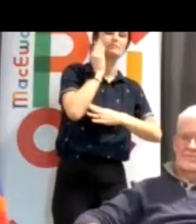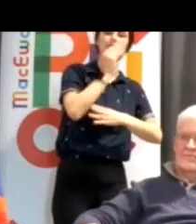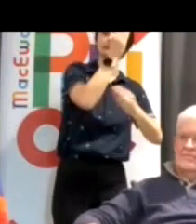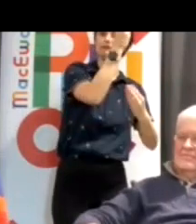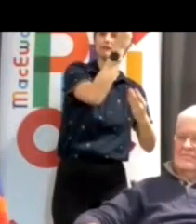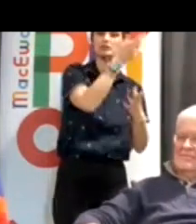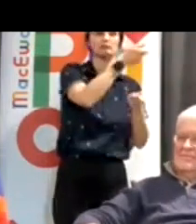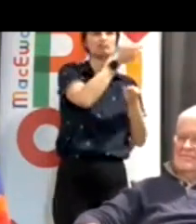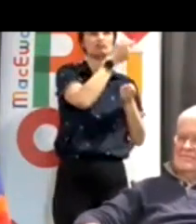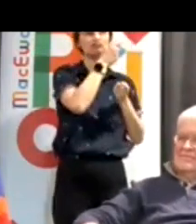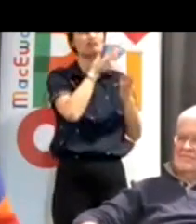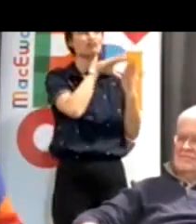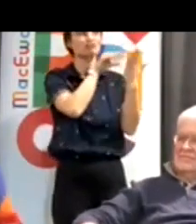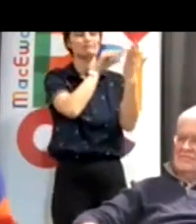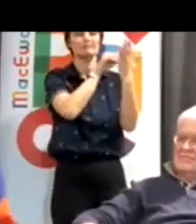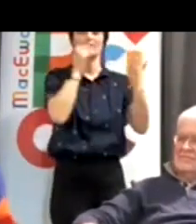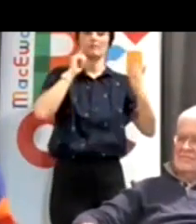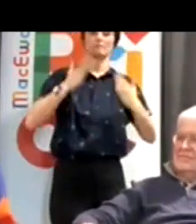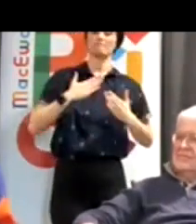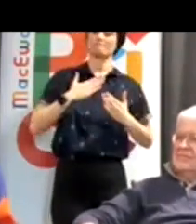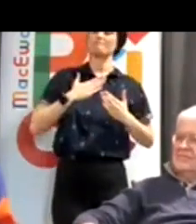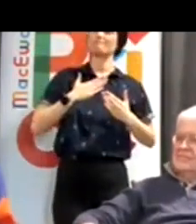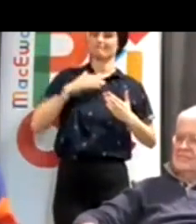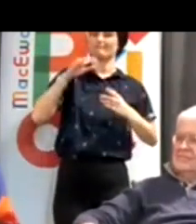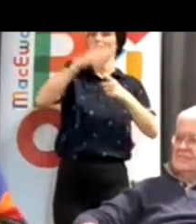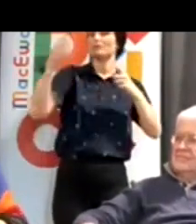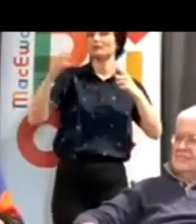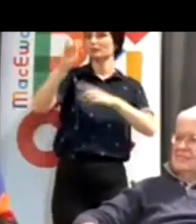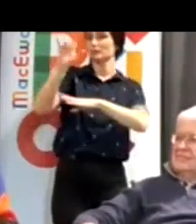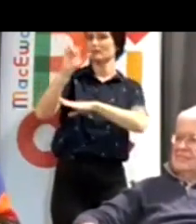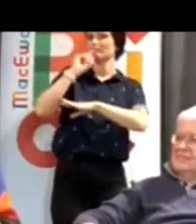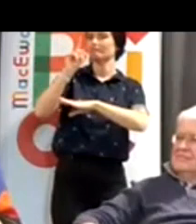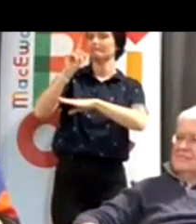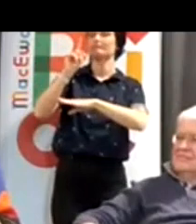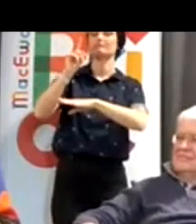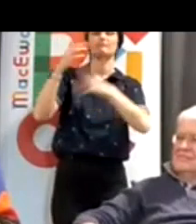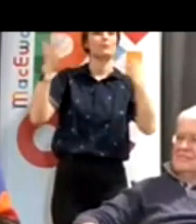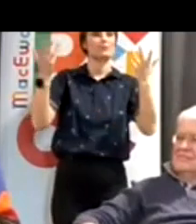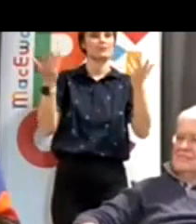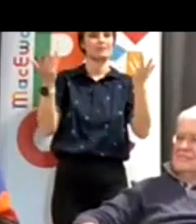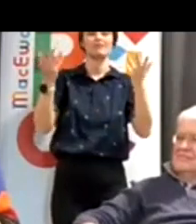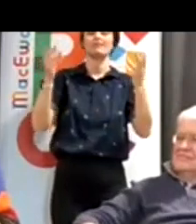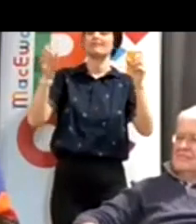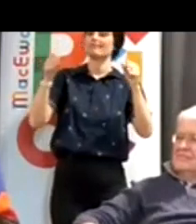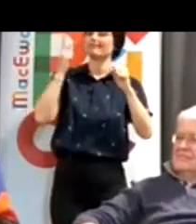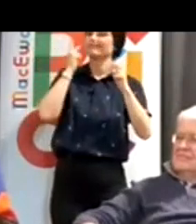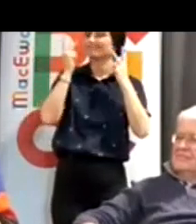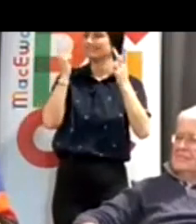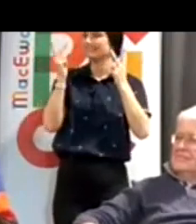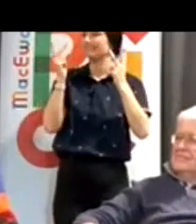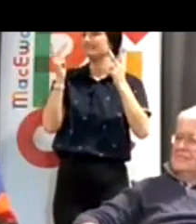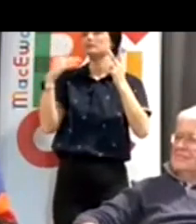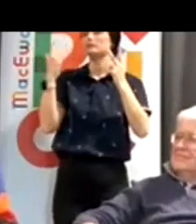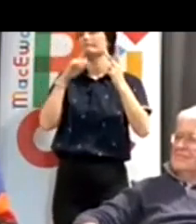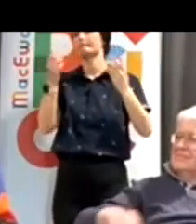information. For me, Queer Joy was really being able to see how easy it is for people to, or how